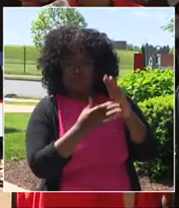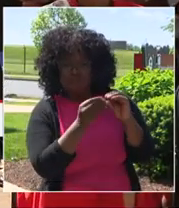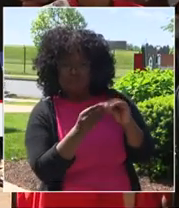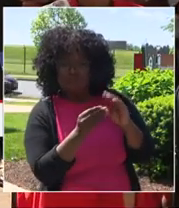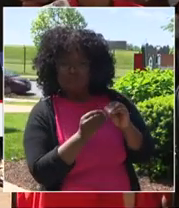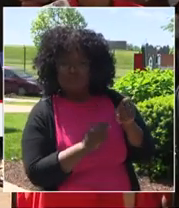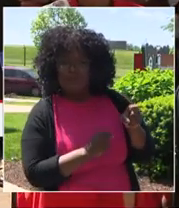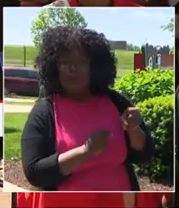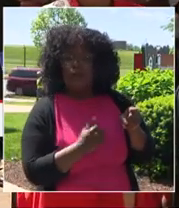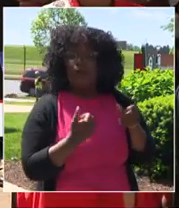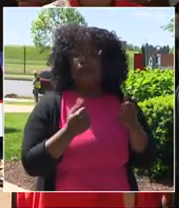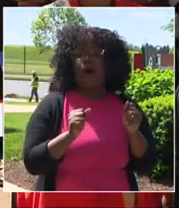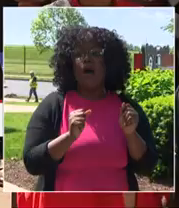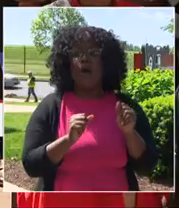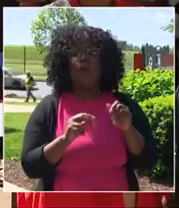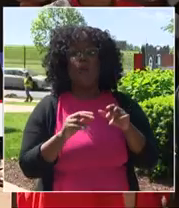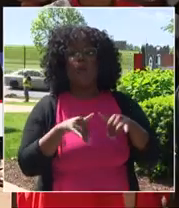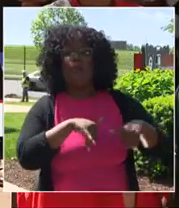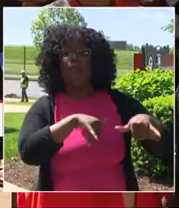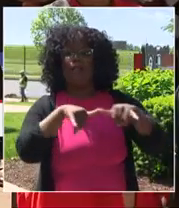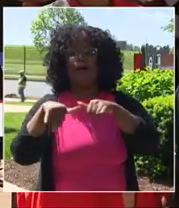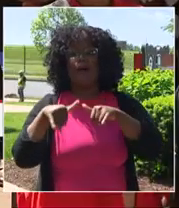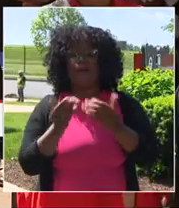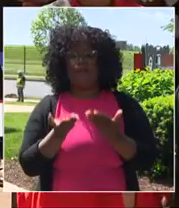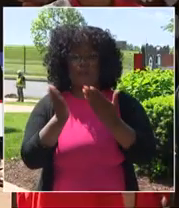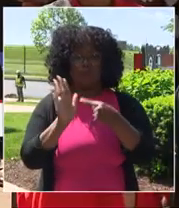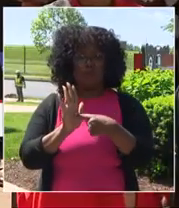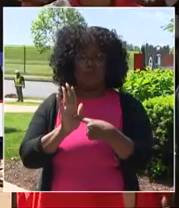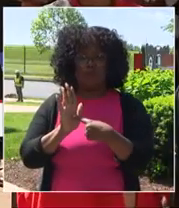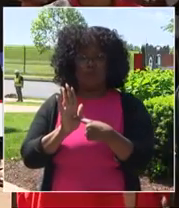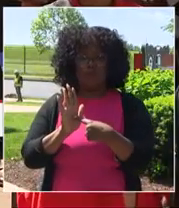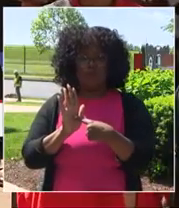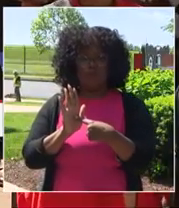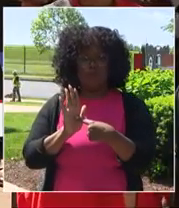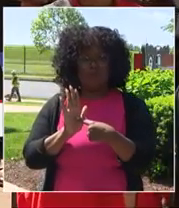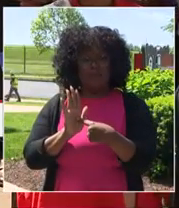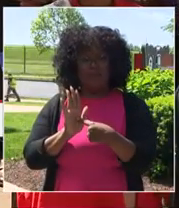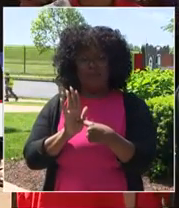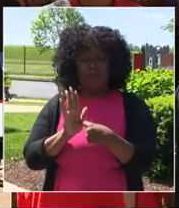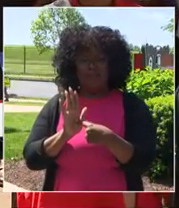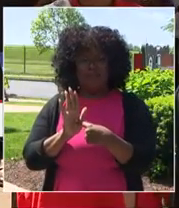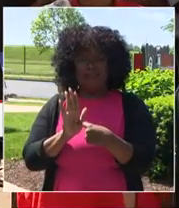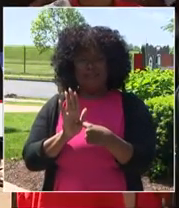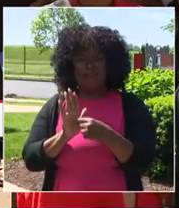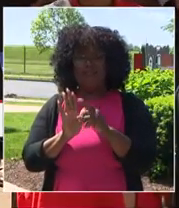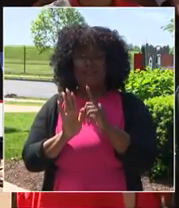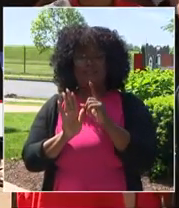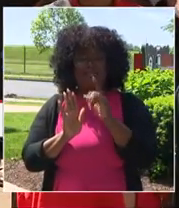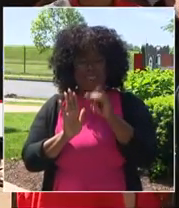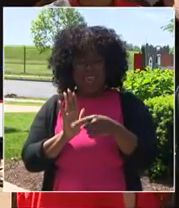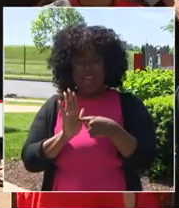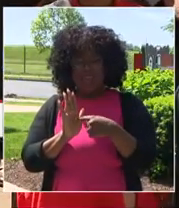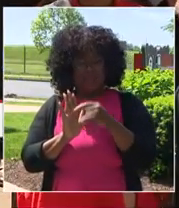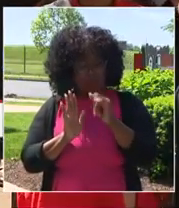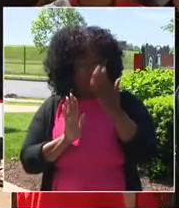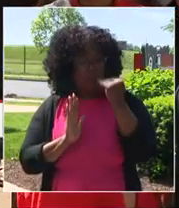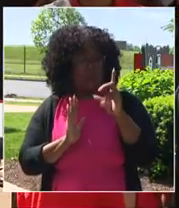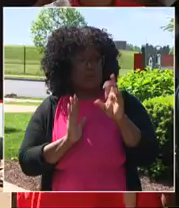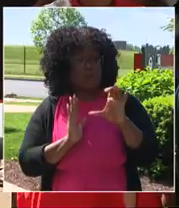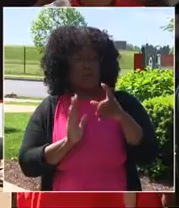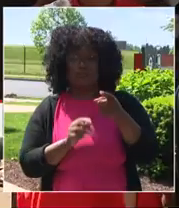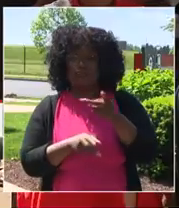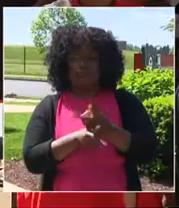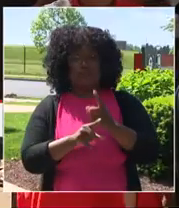it. There's a reason why the district is treated differently. It was negotiated in good faith. It's